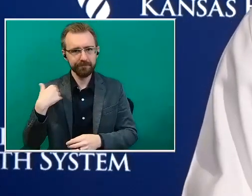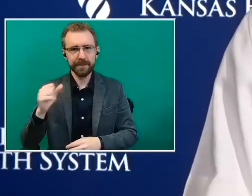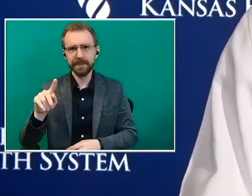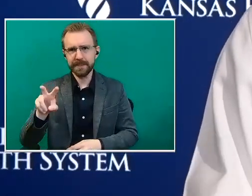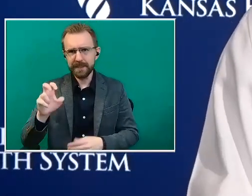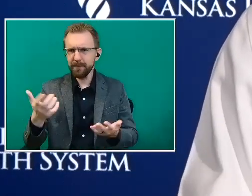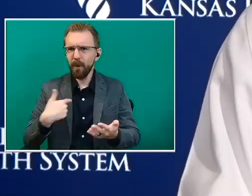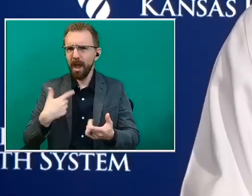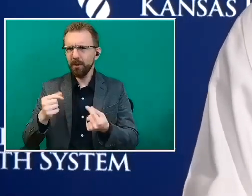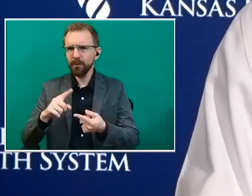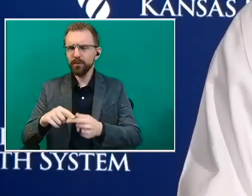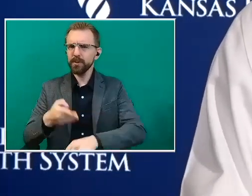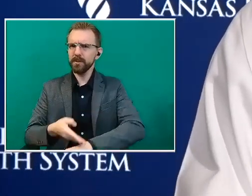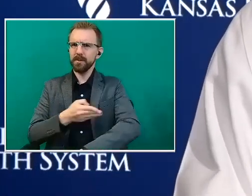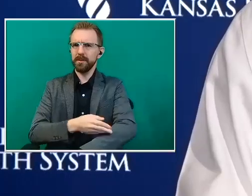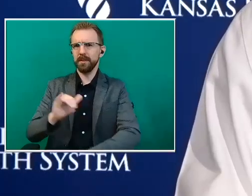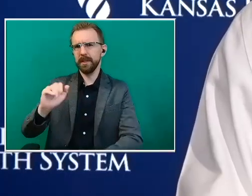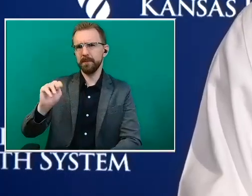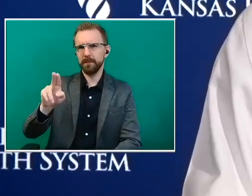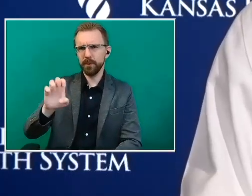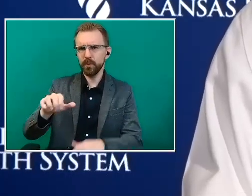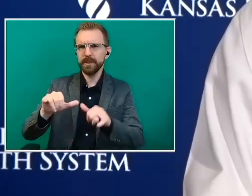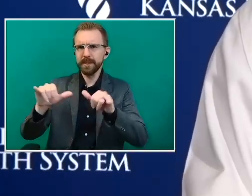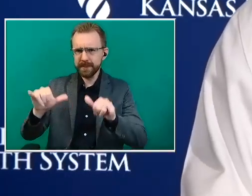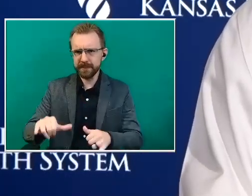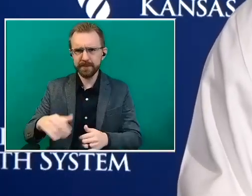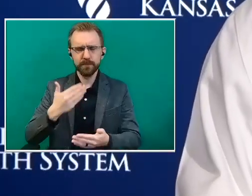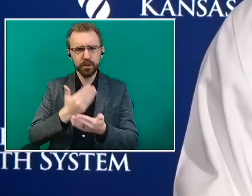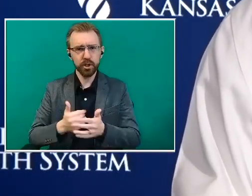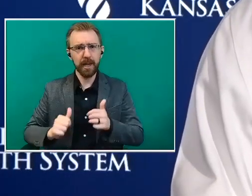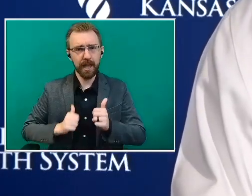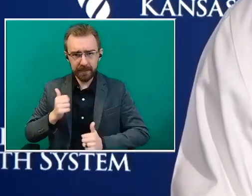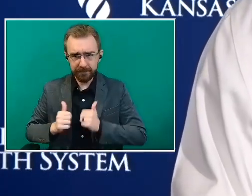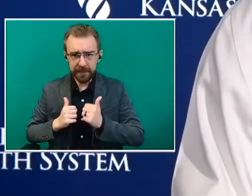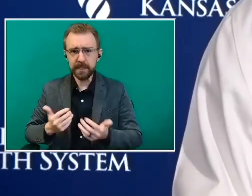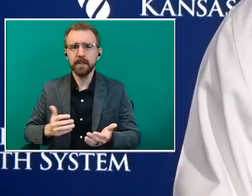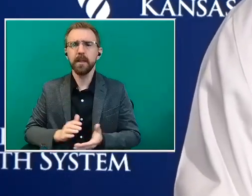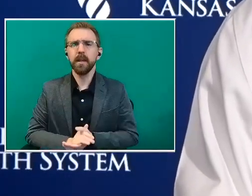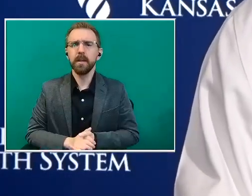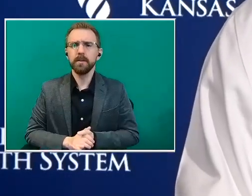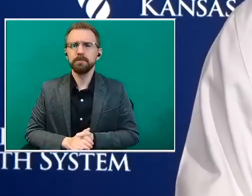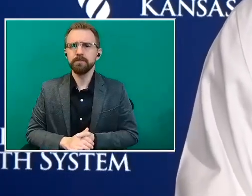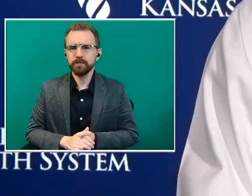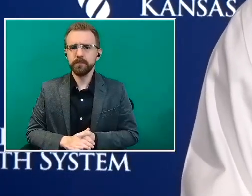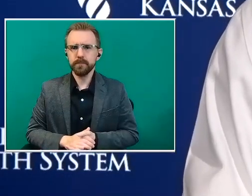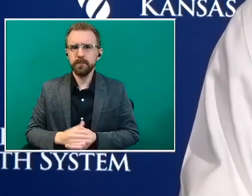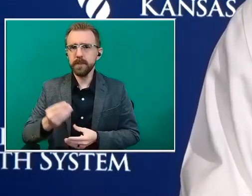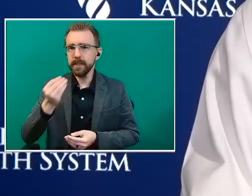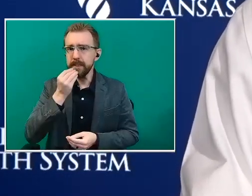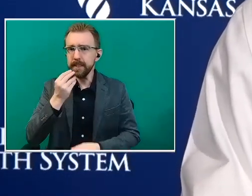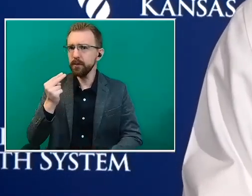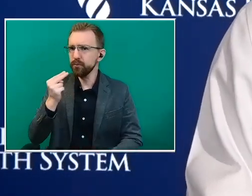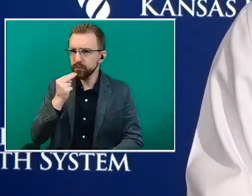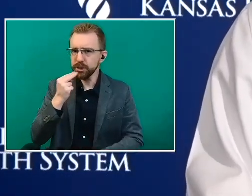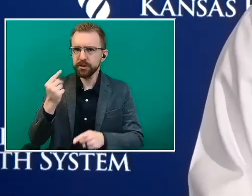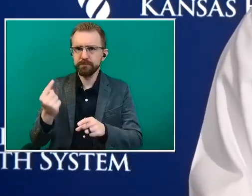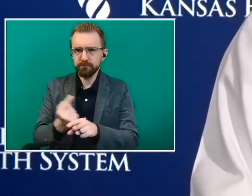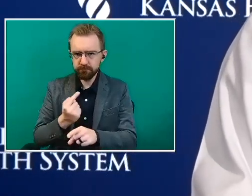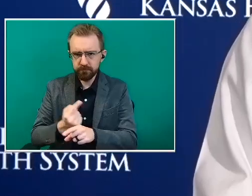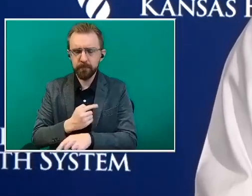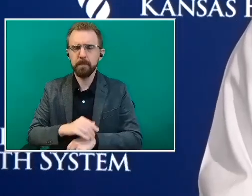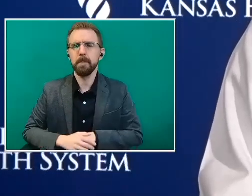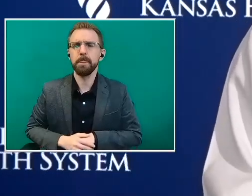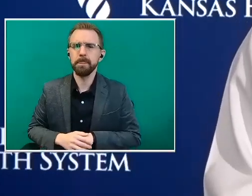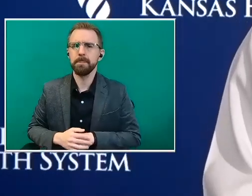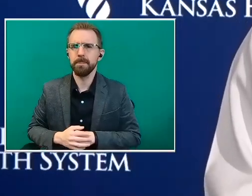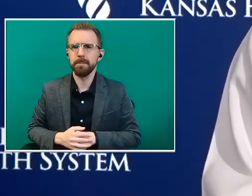immune system? We've always talked about good activity, eating nutritionally, getting